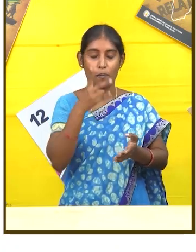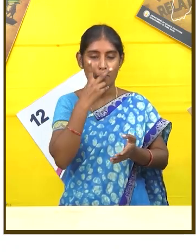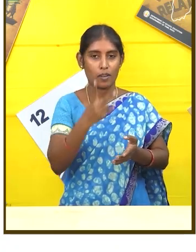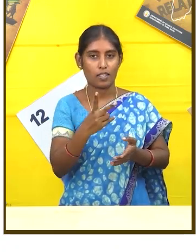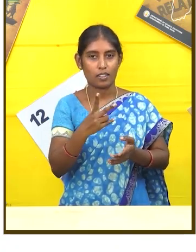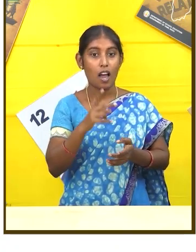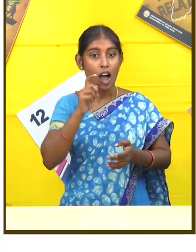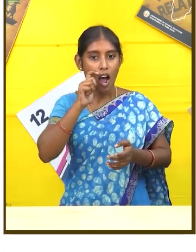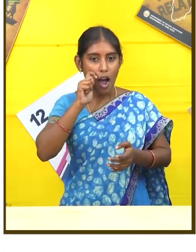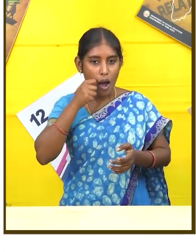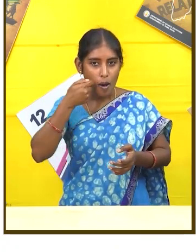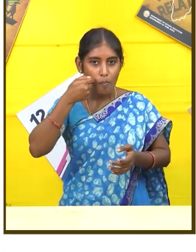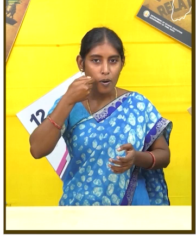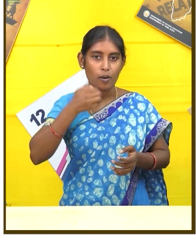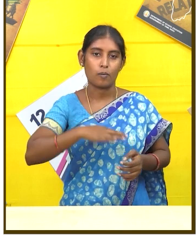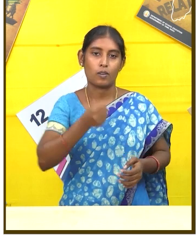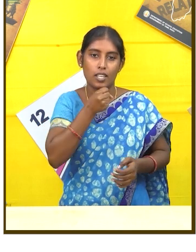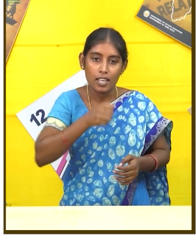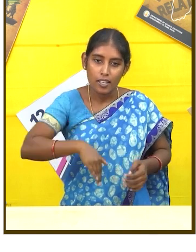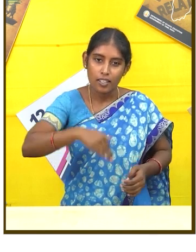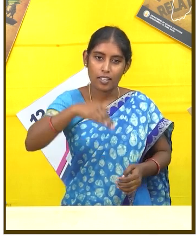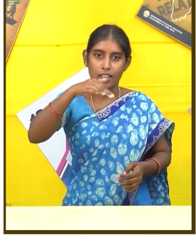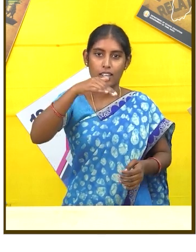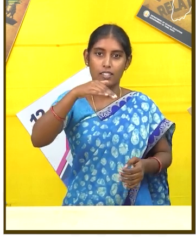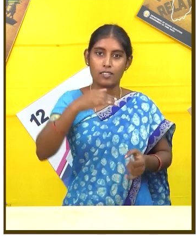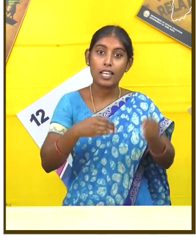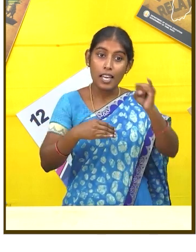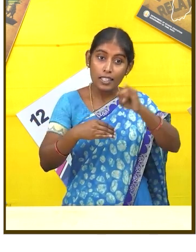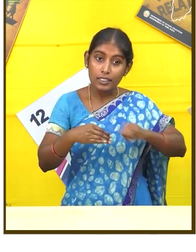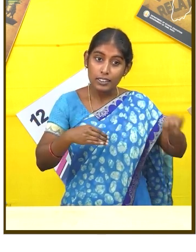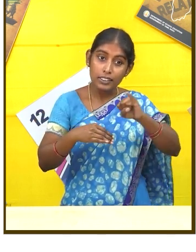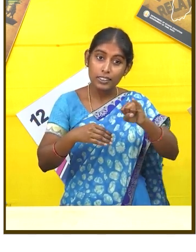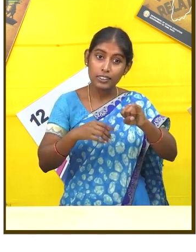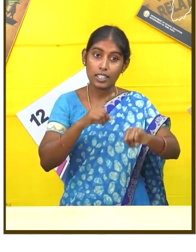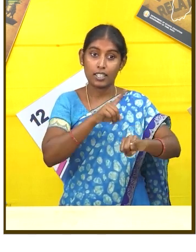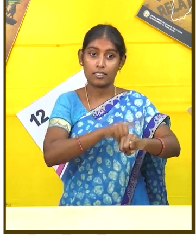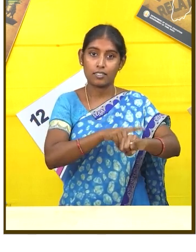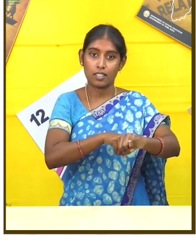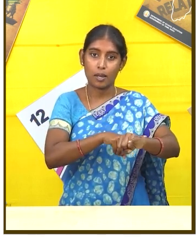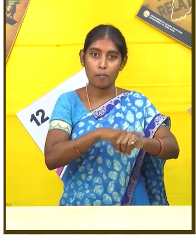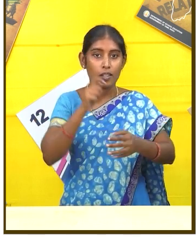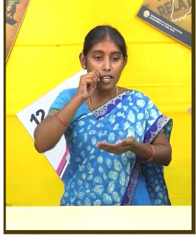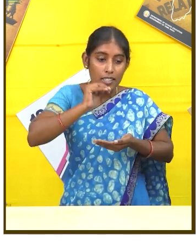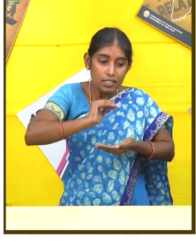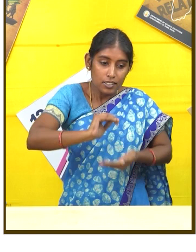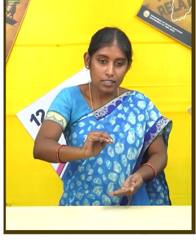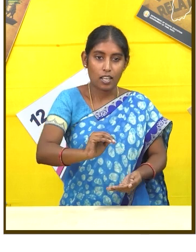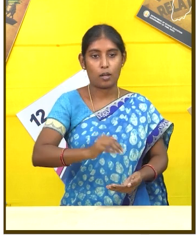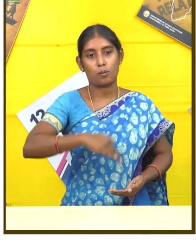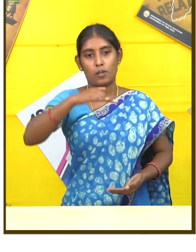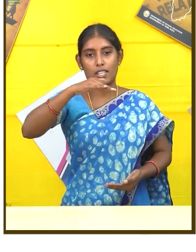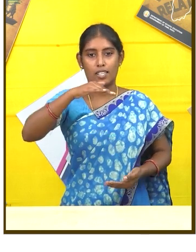The father's age is 6 times his son's age. The father's age is